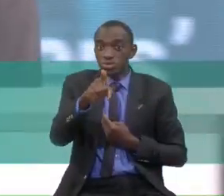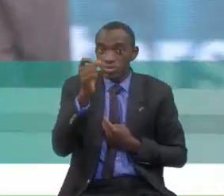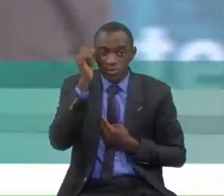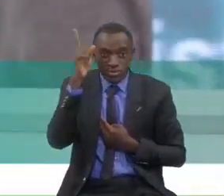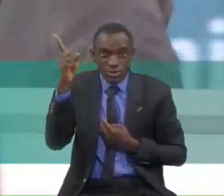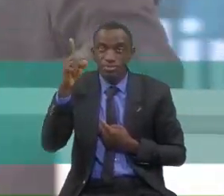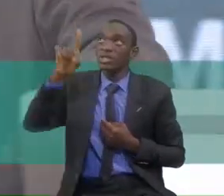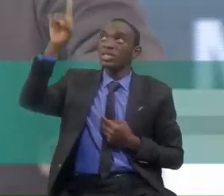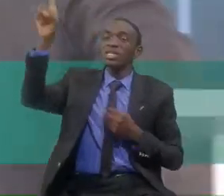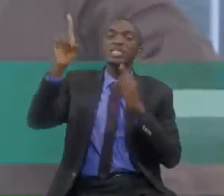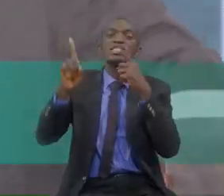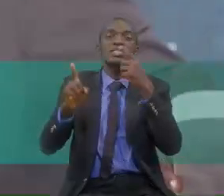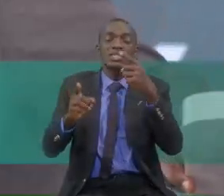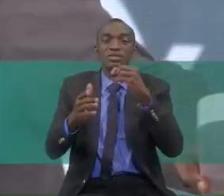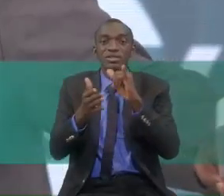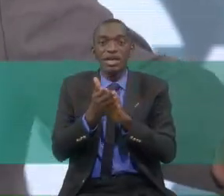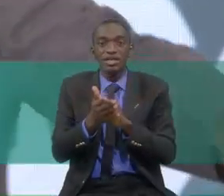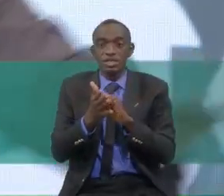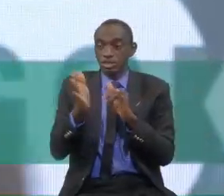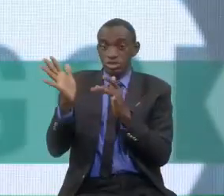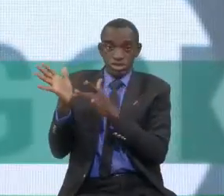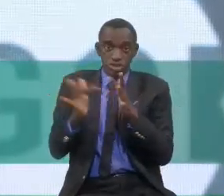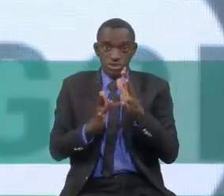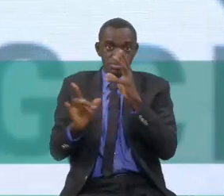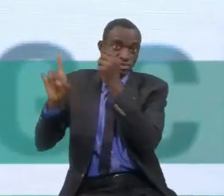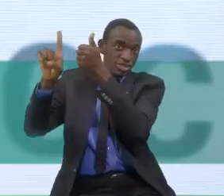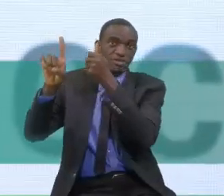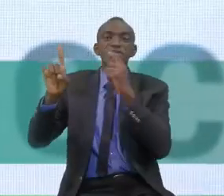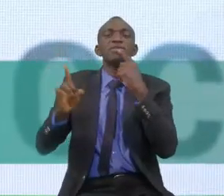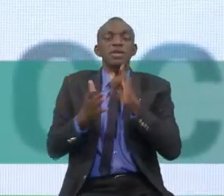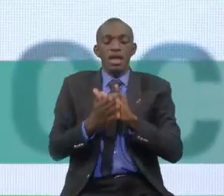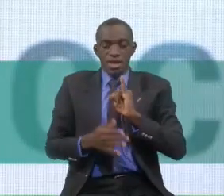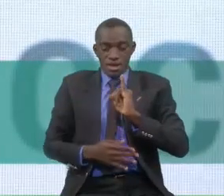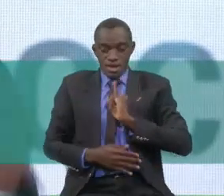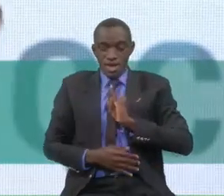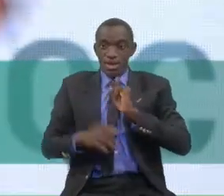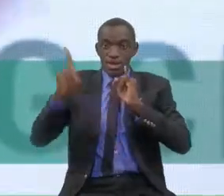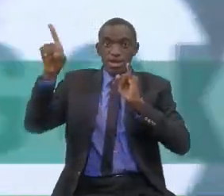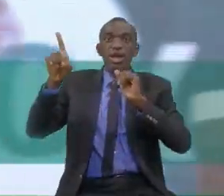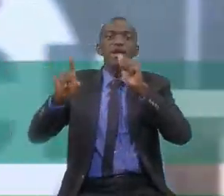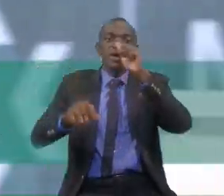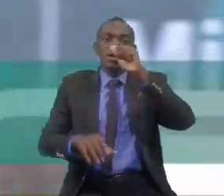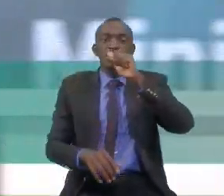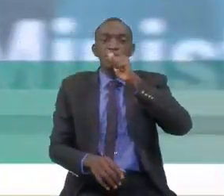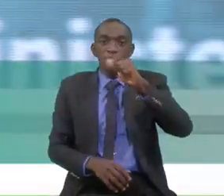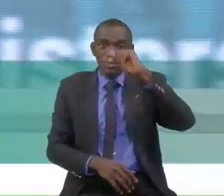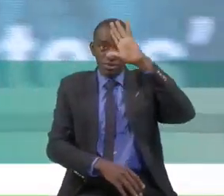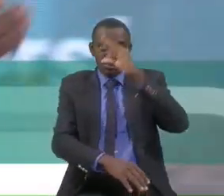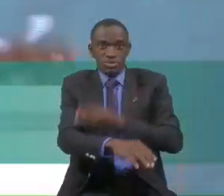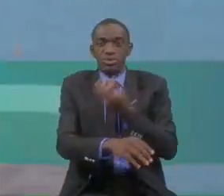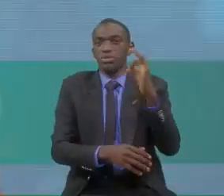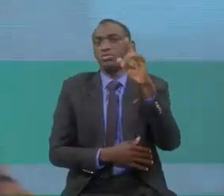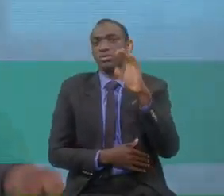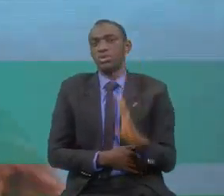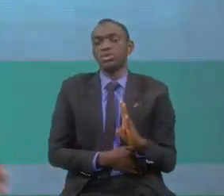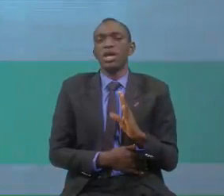because Jesus said, I am the Son of God. And except you believe that I